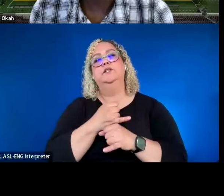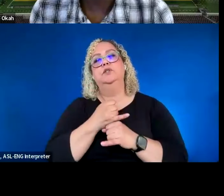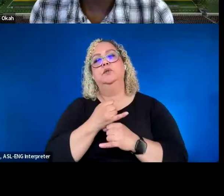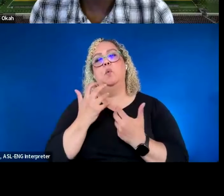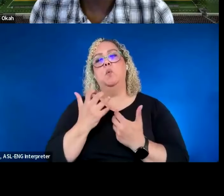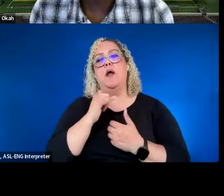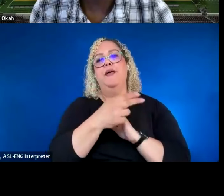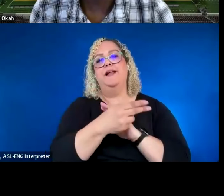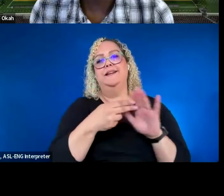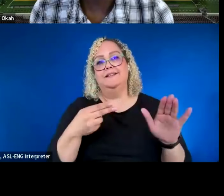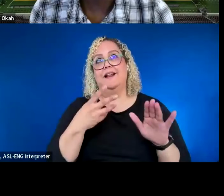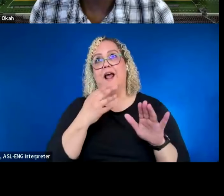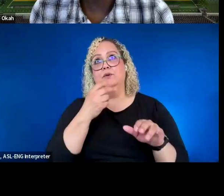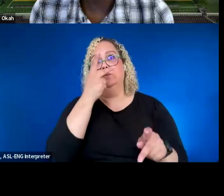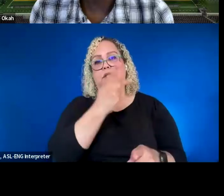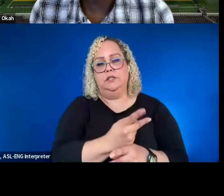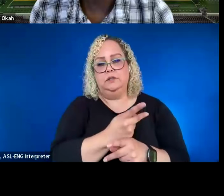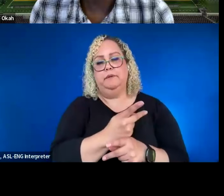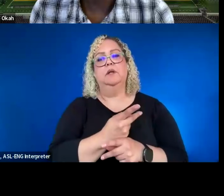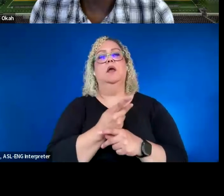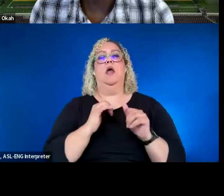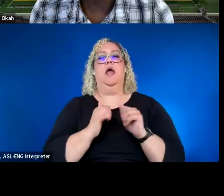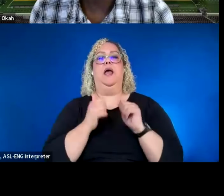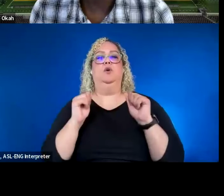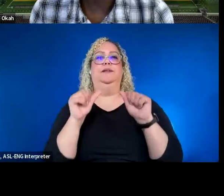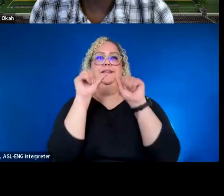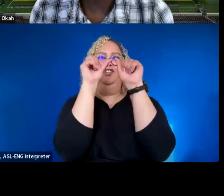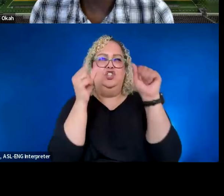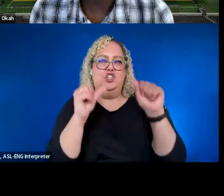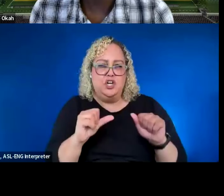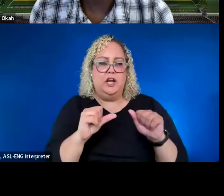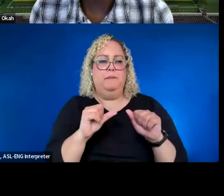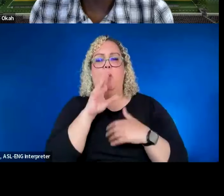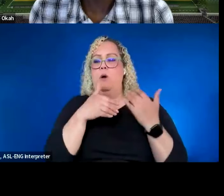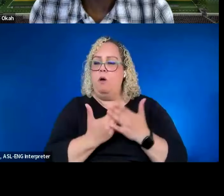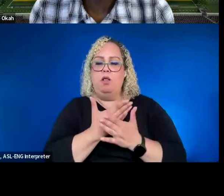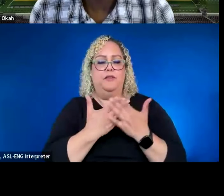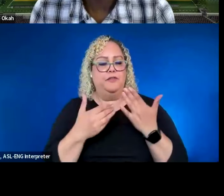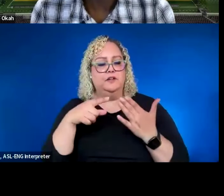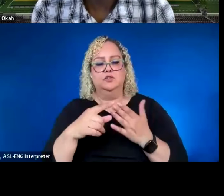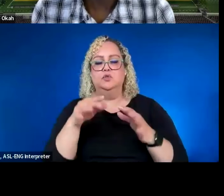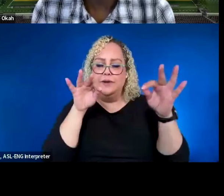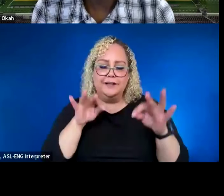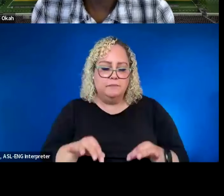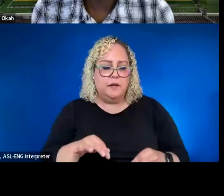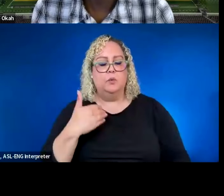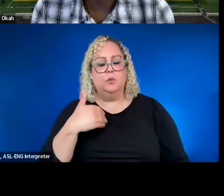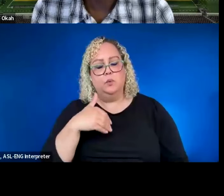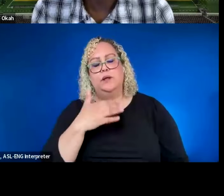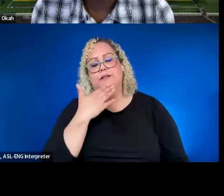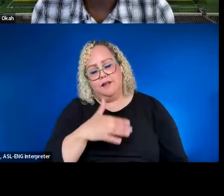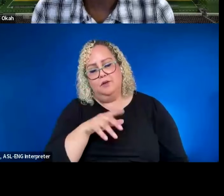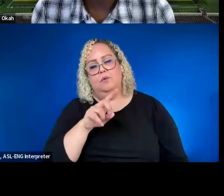help shape all the things that you talked about. Thank you so much, Dr. Lee, for those comments.